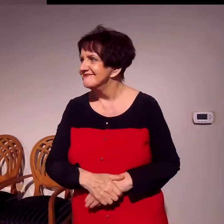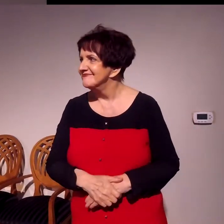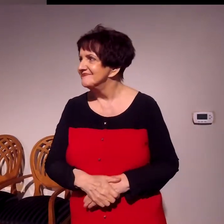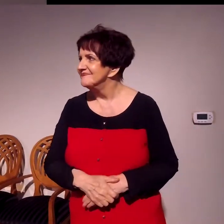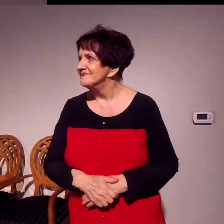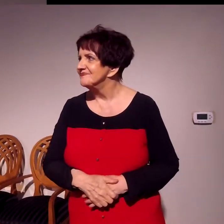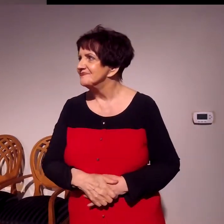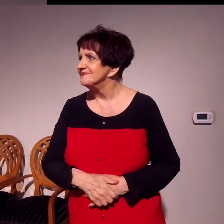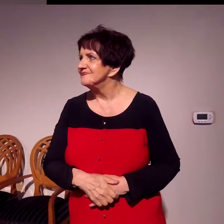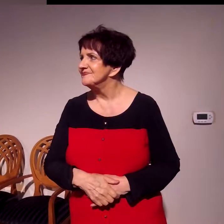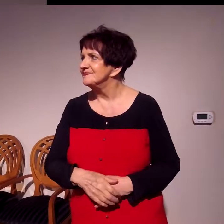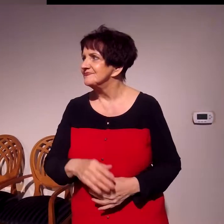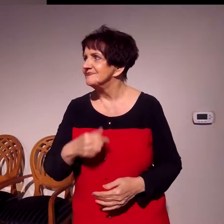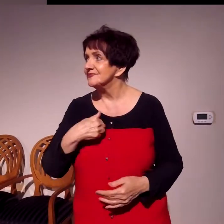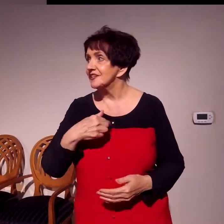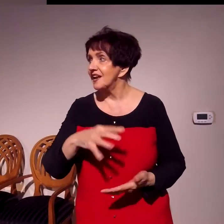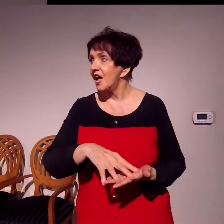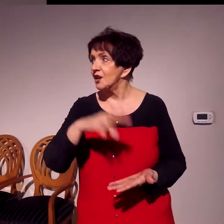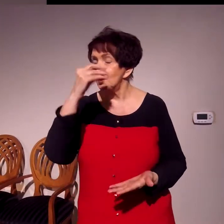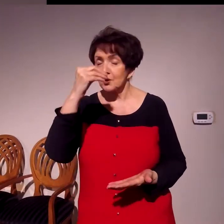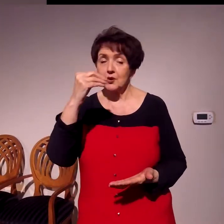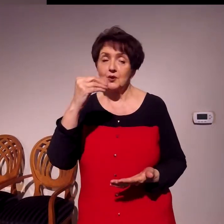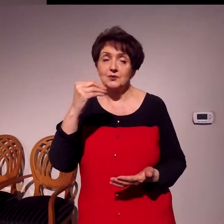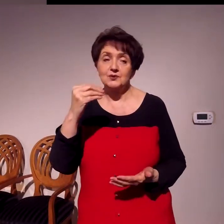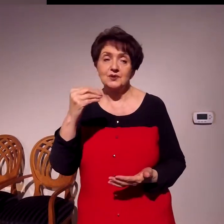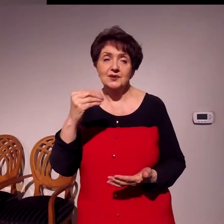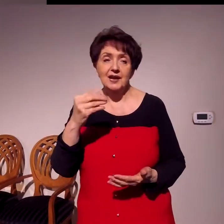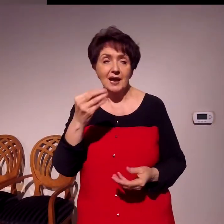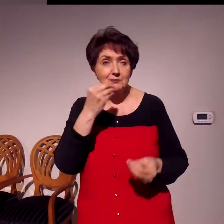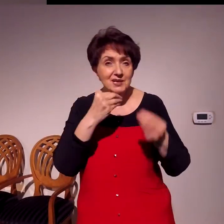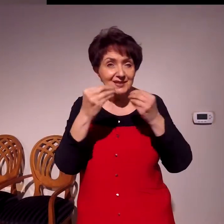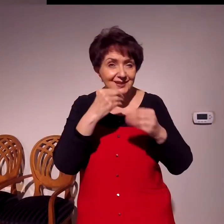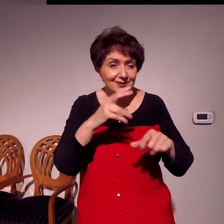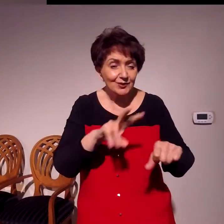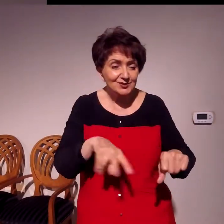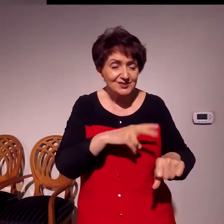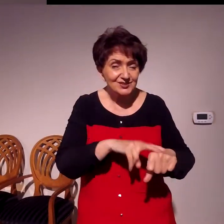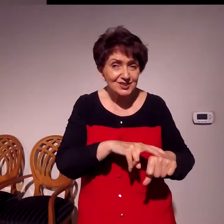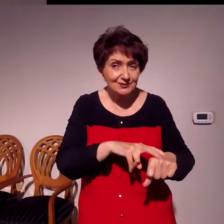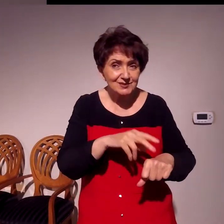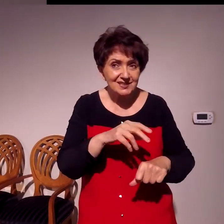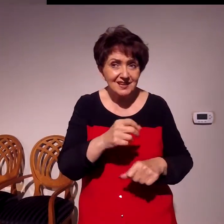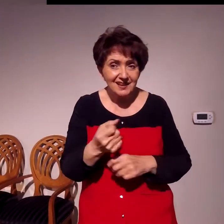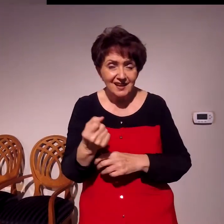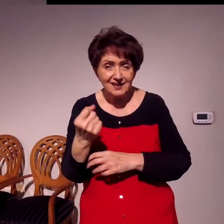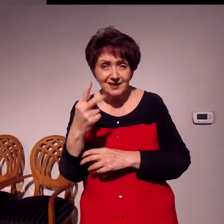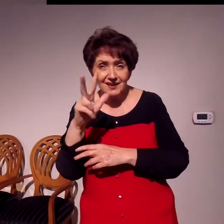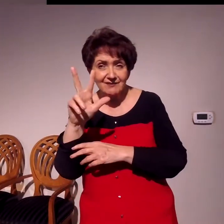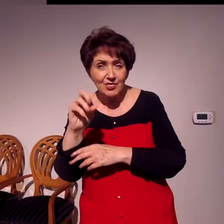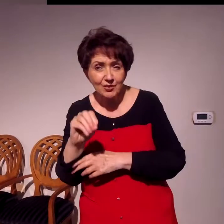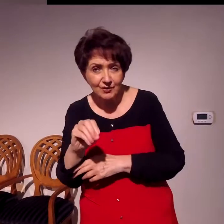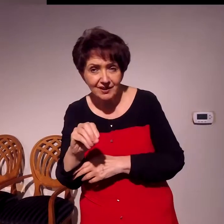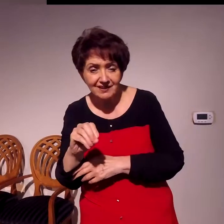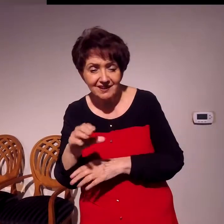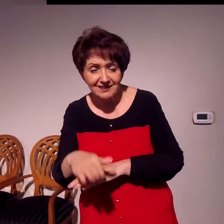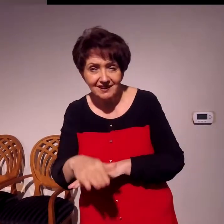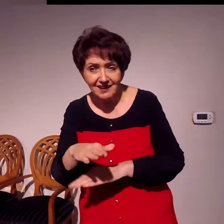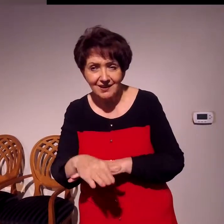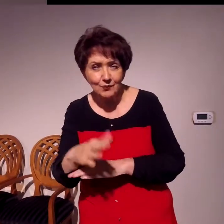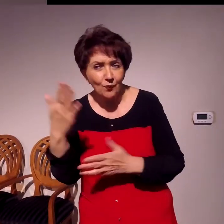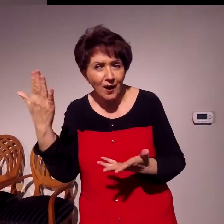And I learned that the reason that I'm eating potato chips, or I was eating potato chips at 11 o'clock at